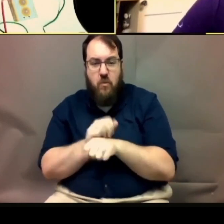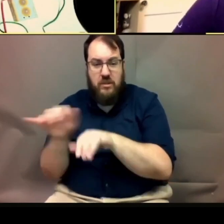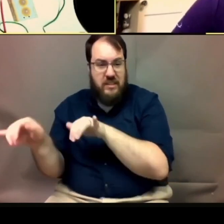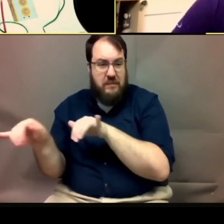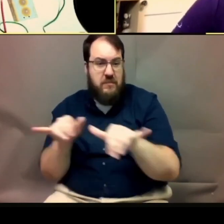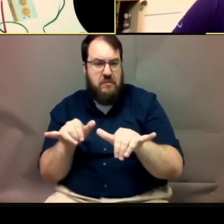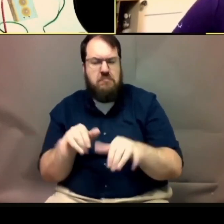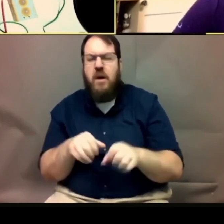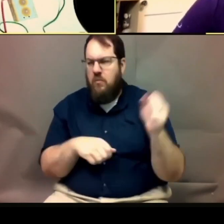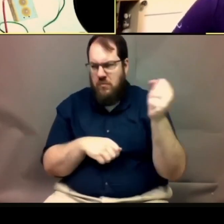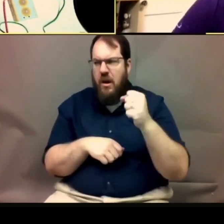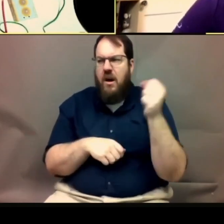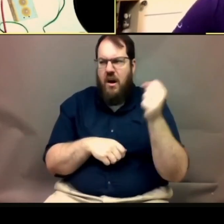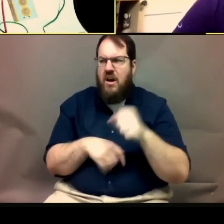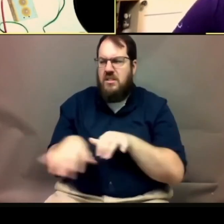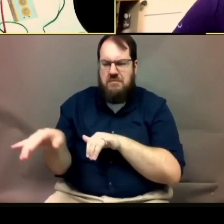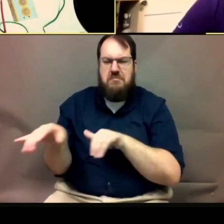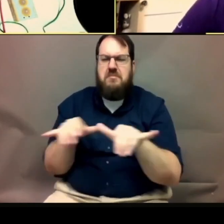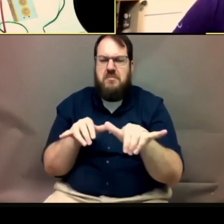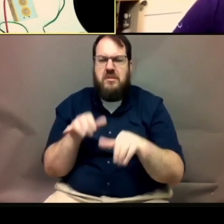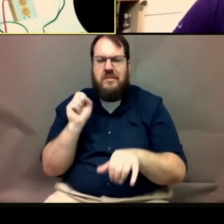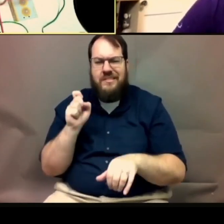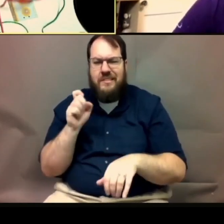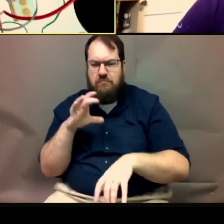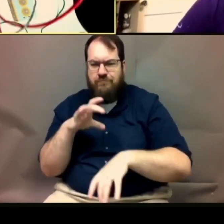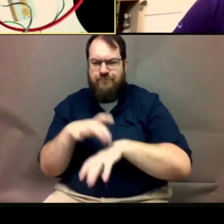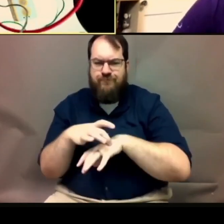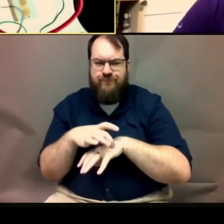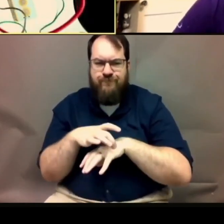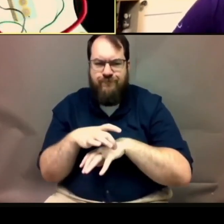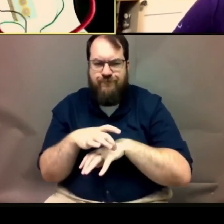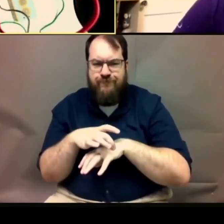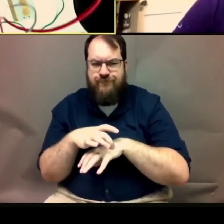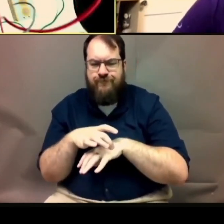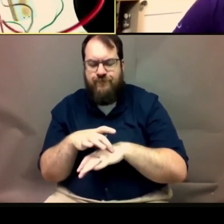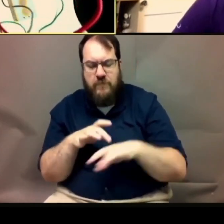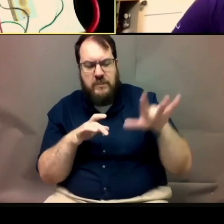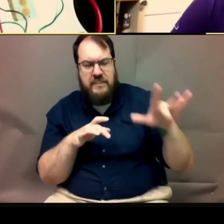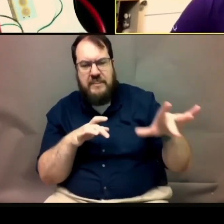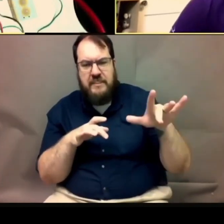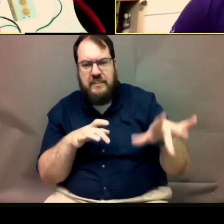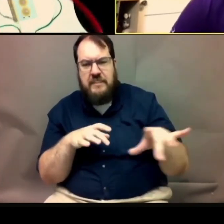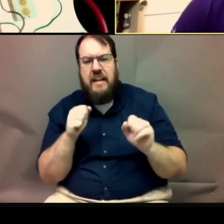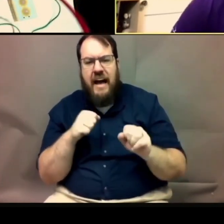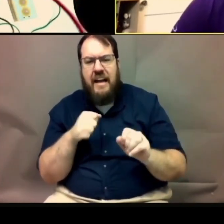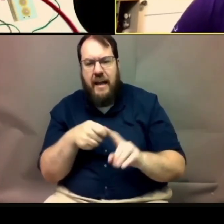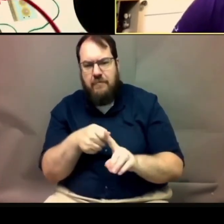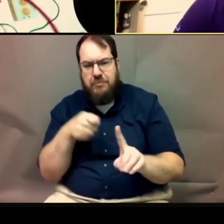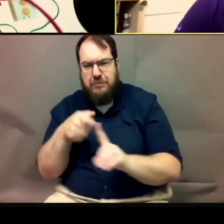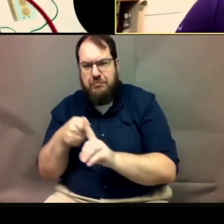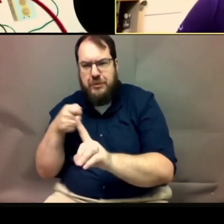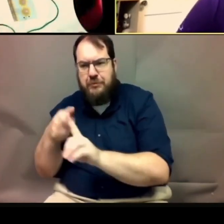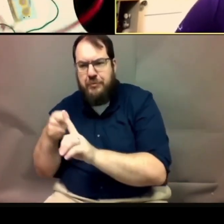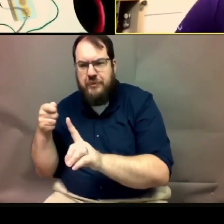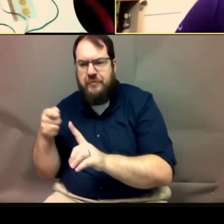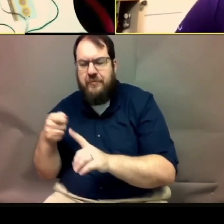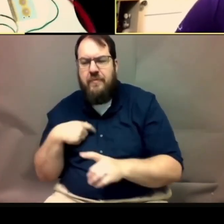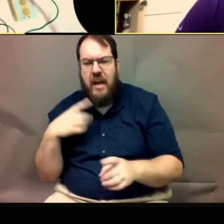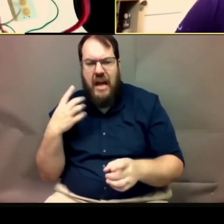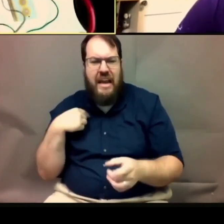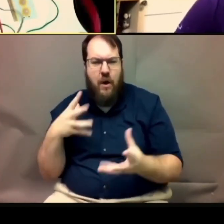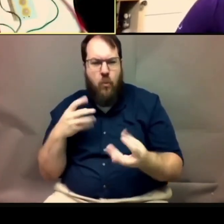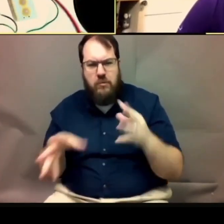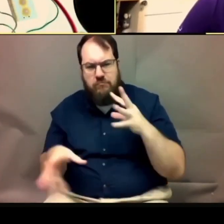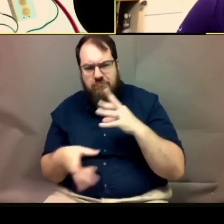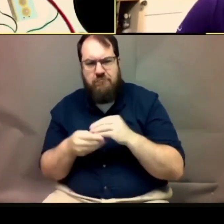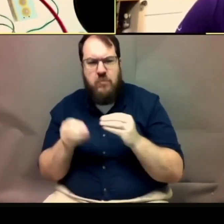think it works the same. So you have to hold Earth and you have to touch the inputs. I can pull these off for you. and then maybe I could just say a little more about that. Yeah,